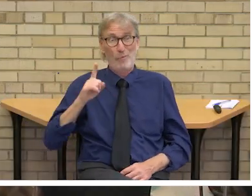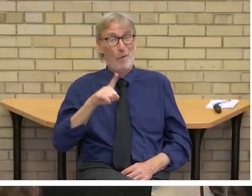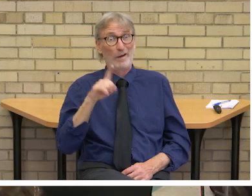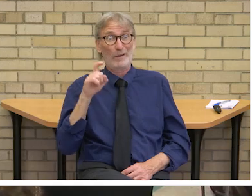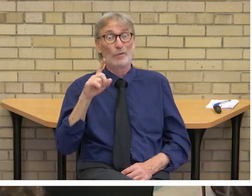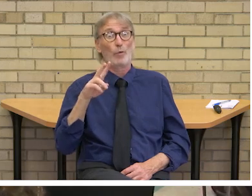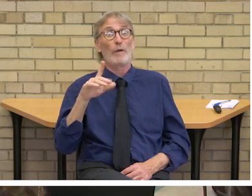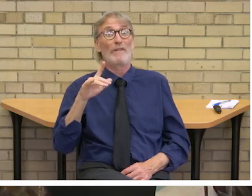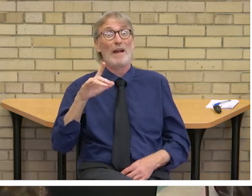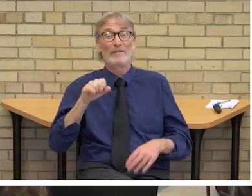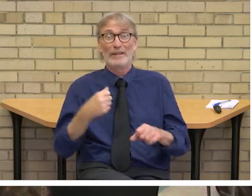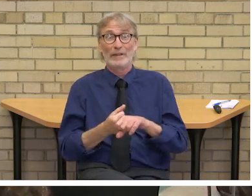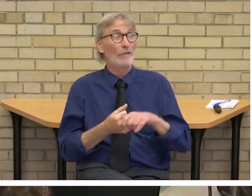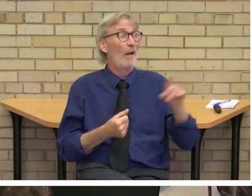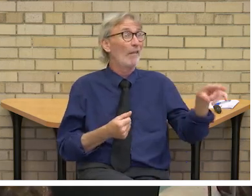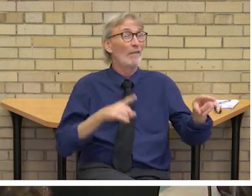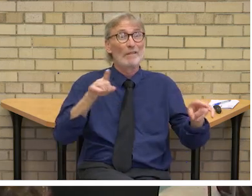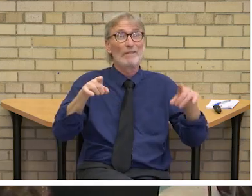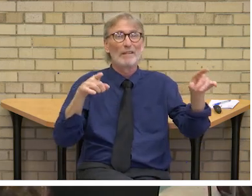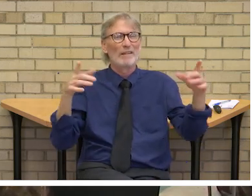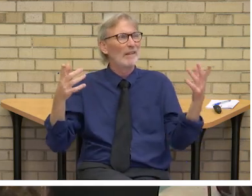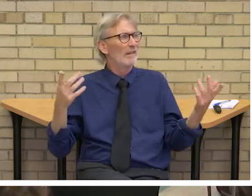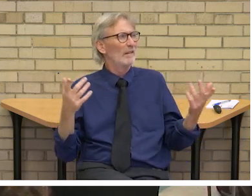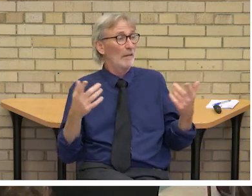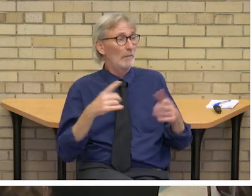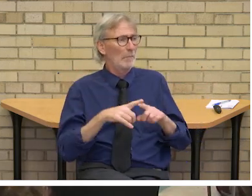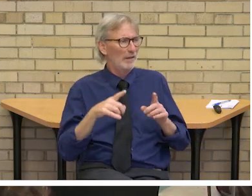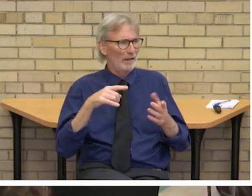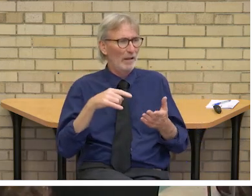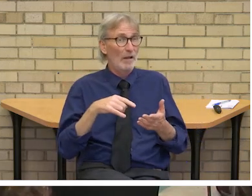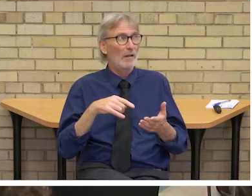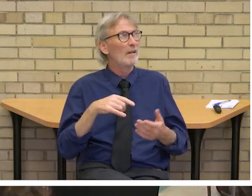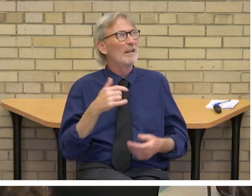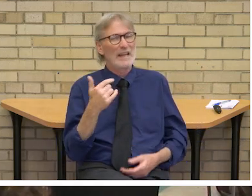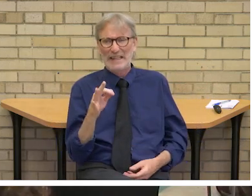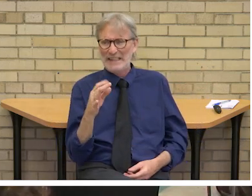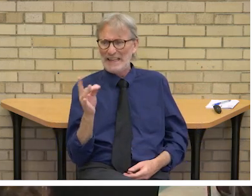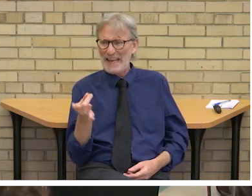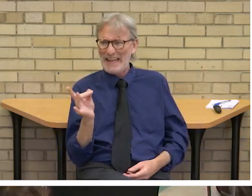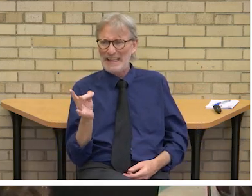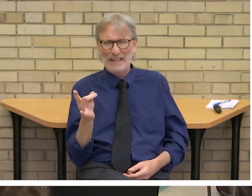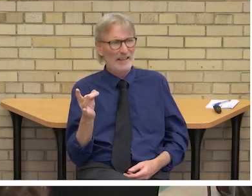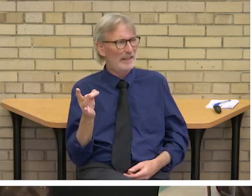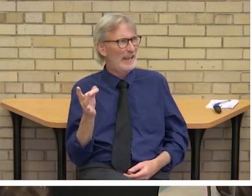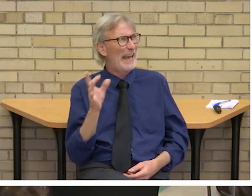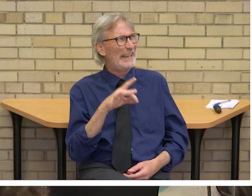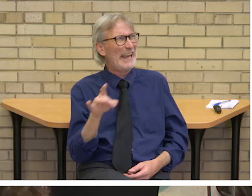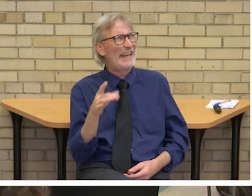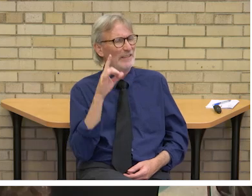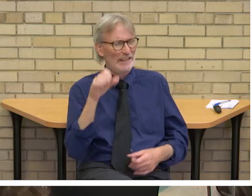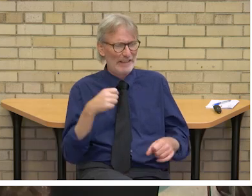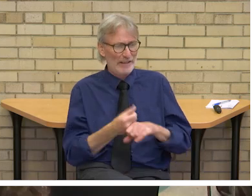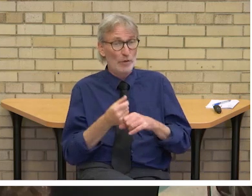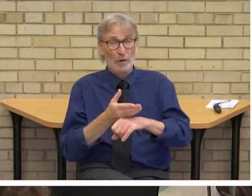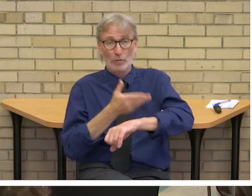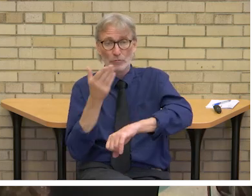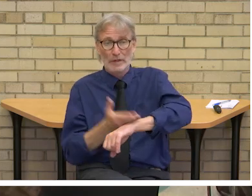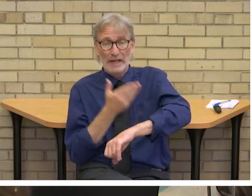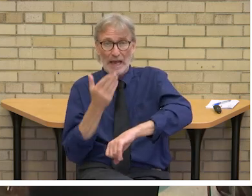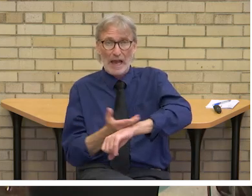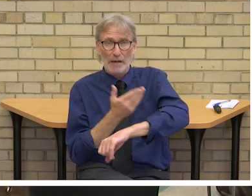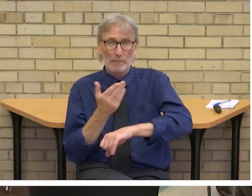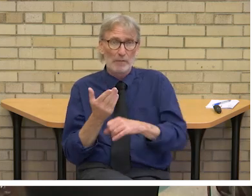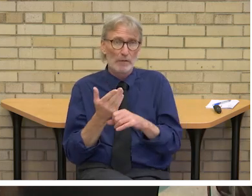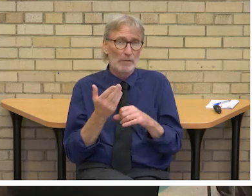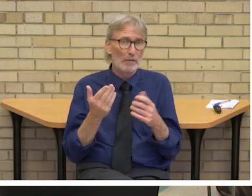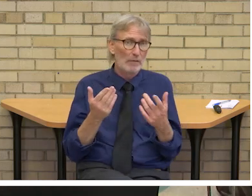We know that, again, probably numbers, when this bridge was rehabbed in 1988 or whatever the case is, it cost how many?